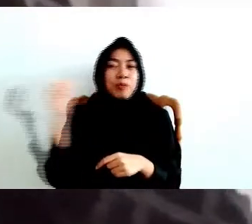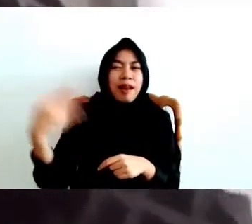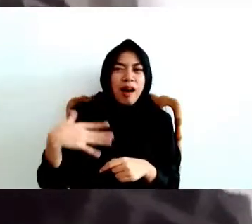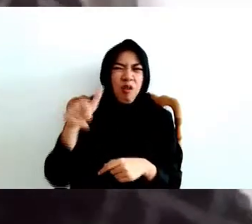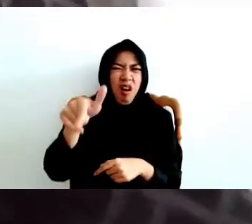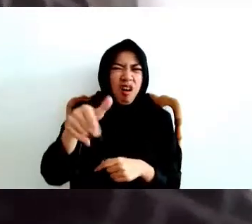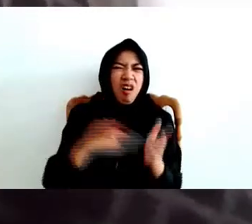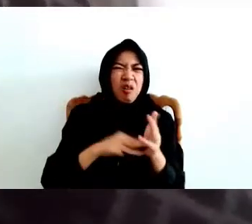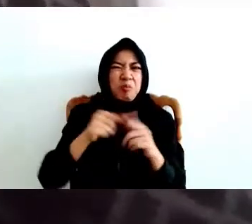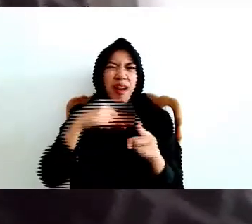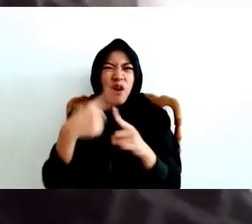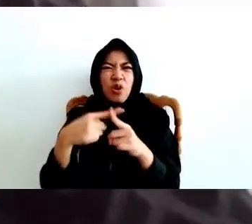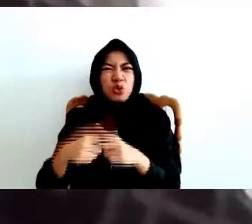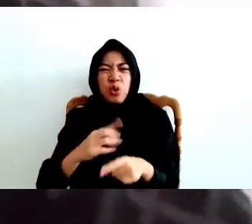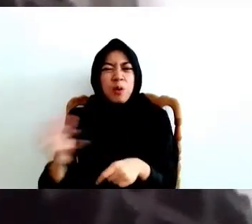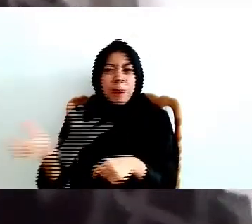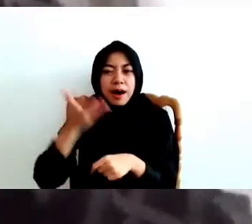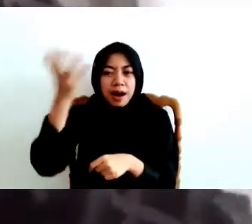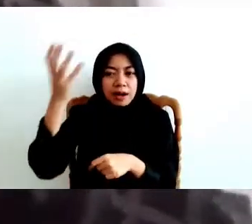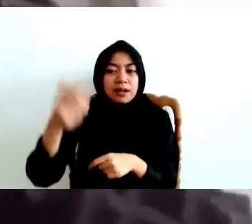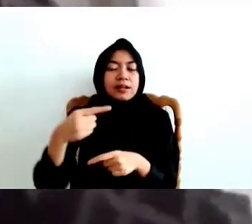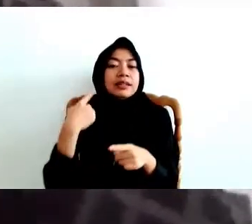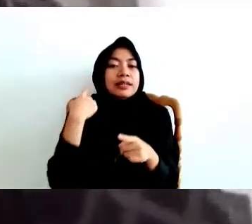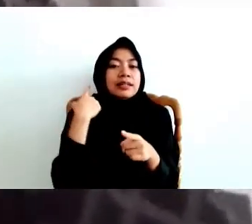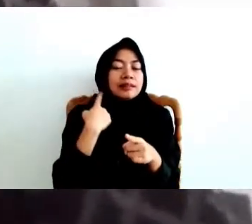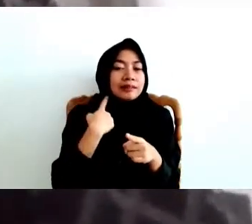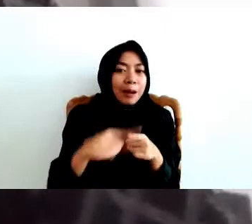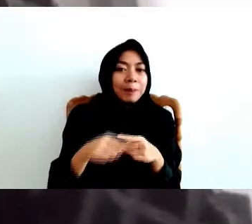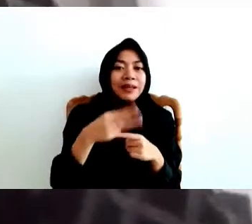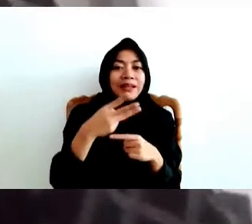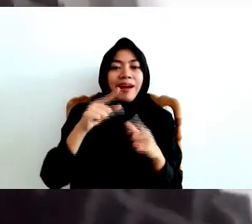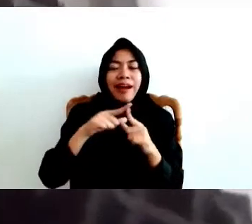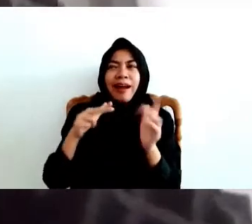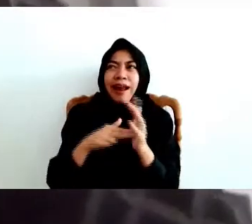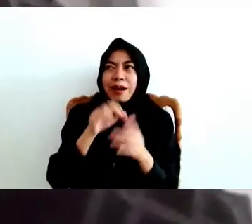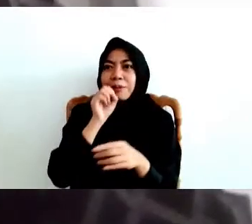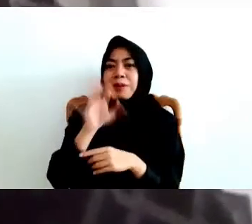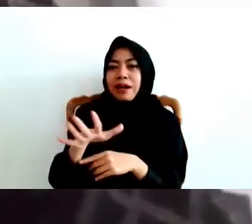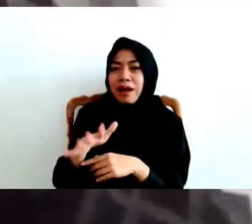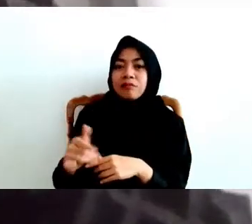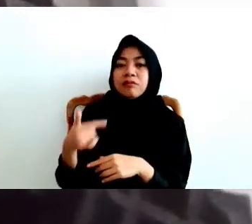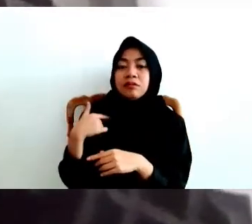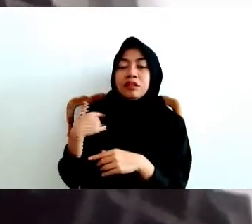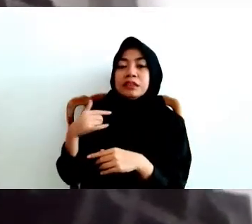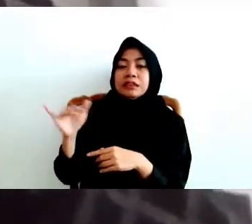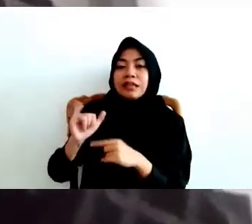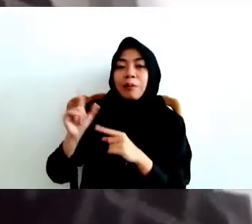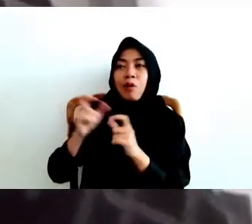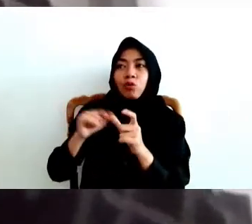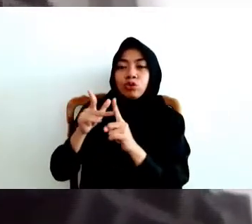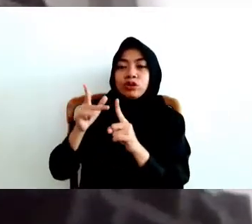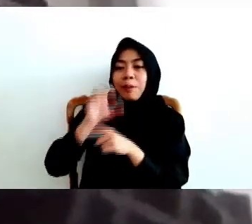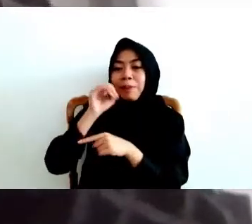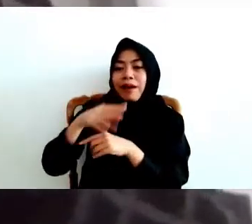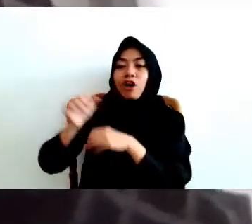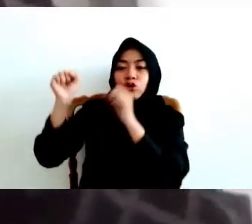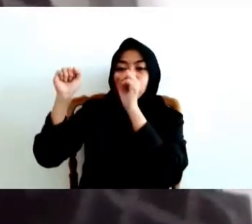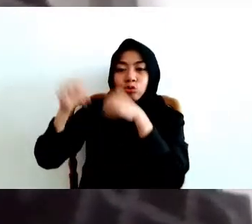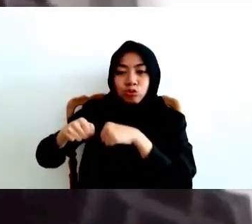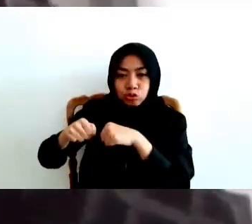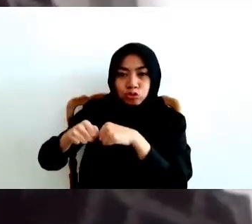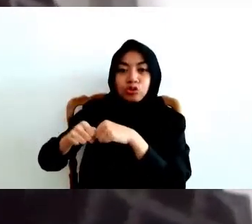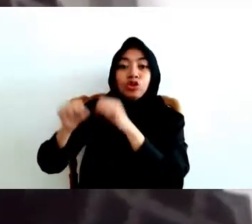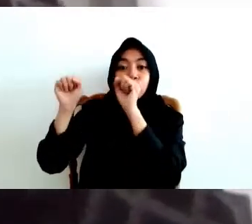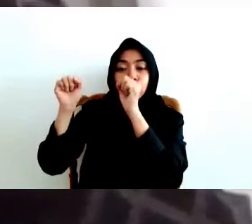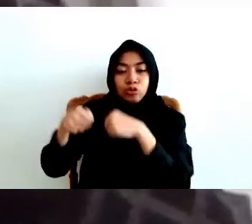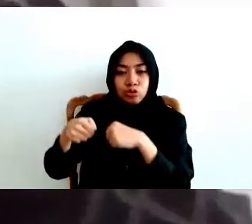as Dr. Elan Satriawan has said, I think I agree with him completely. I think the concern here is more to do